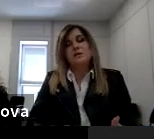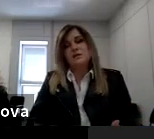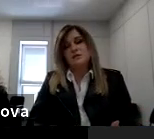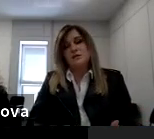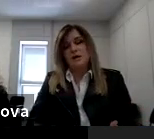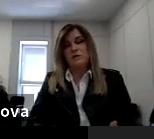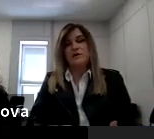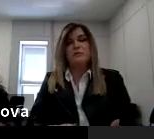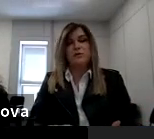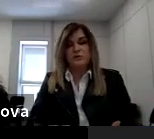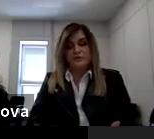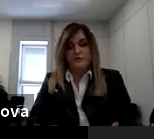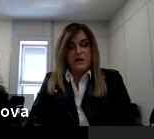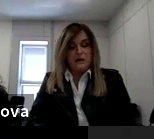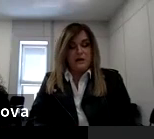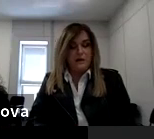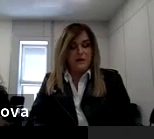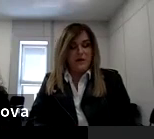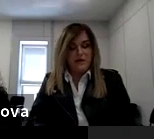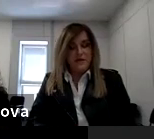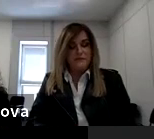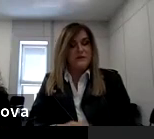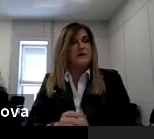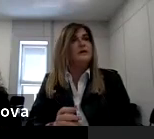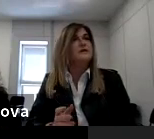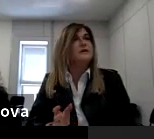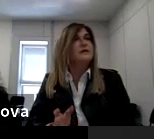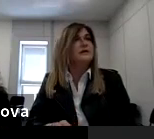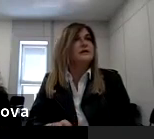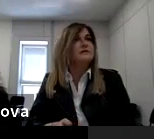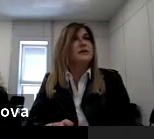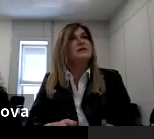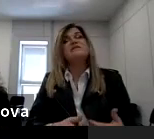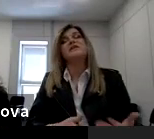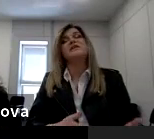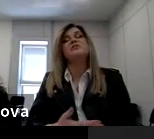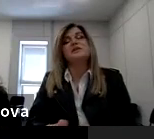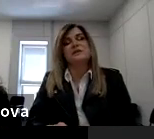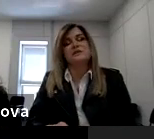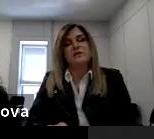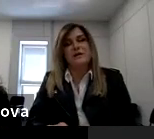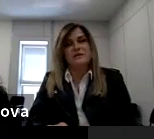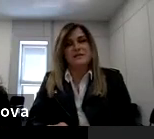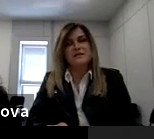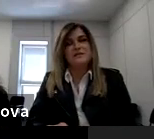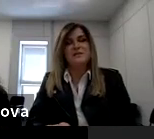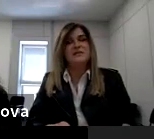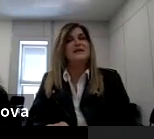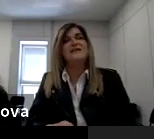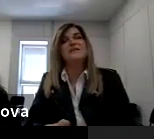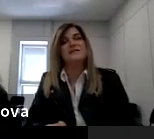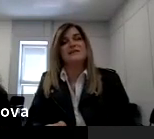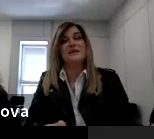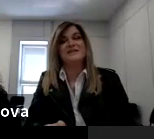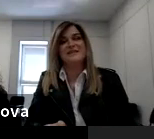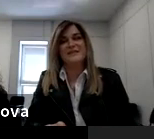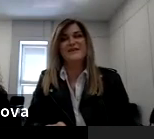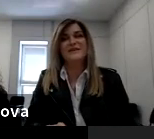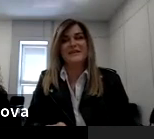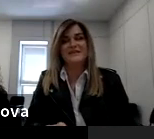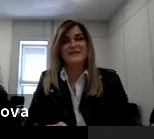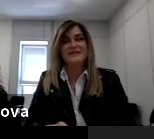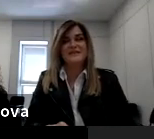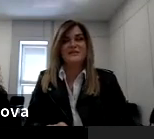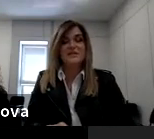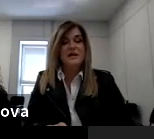what is our approach? Mainly, we believe in human-centric lighting systems, not in the